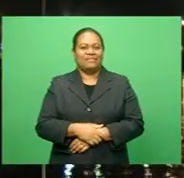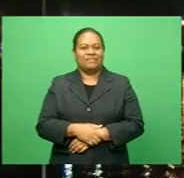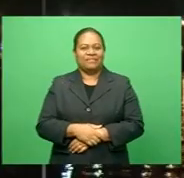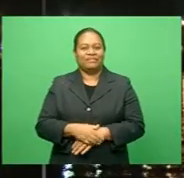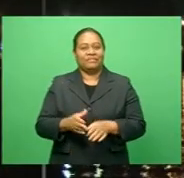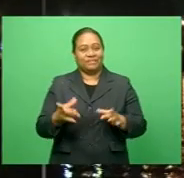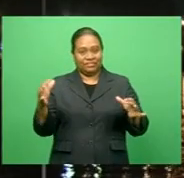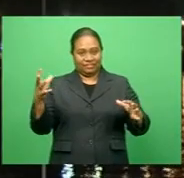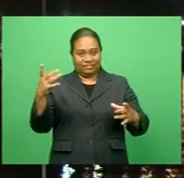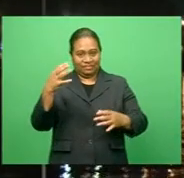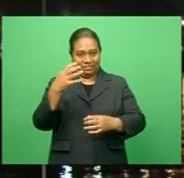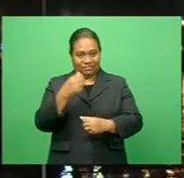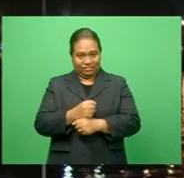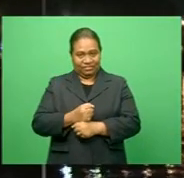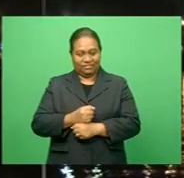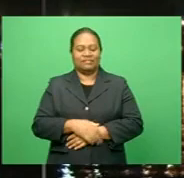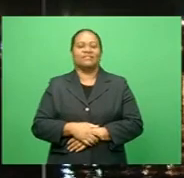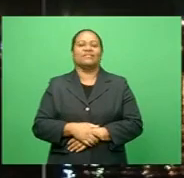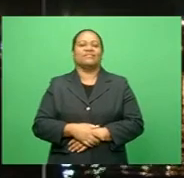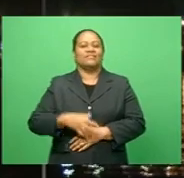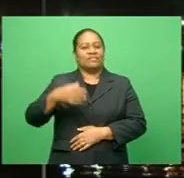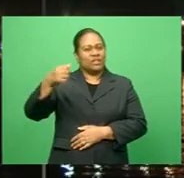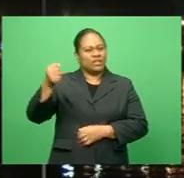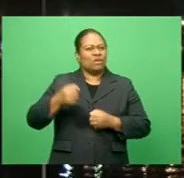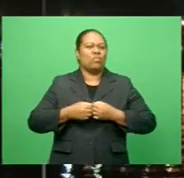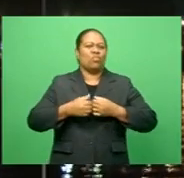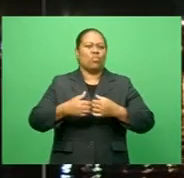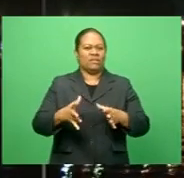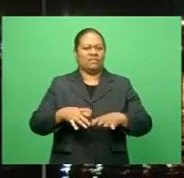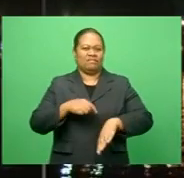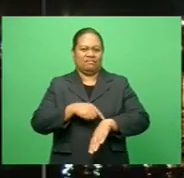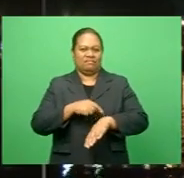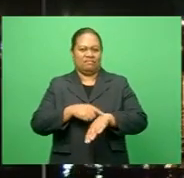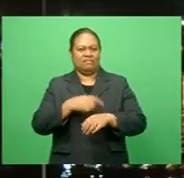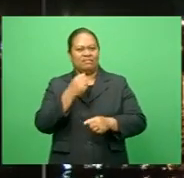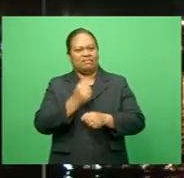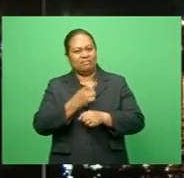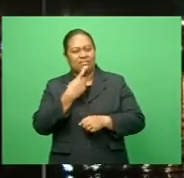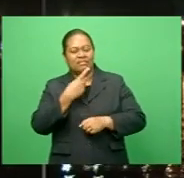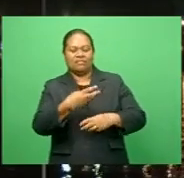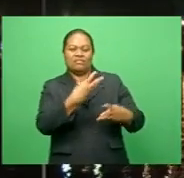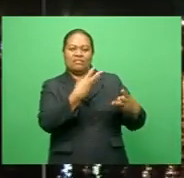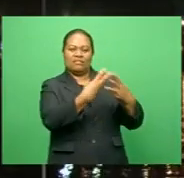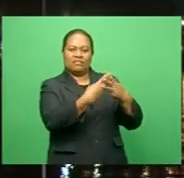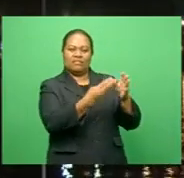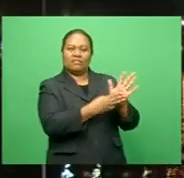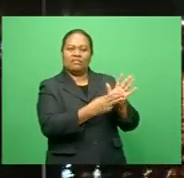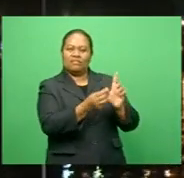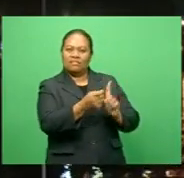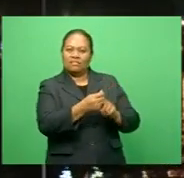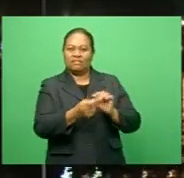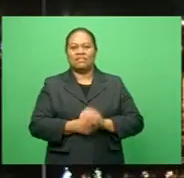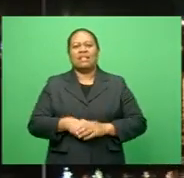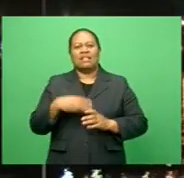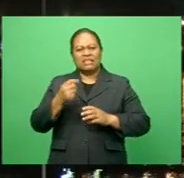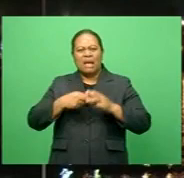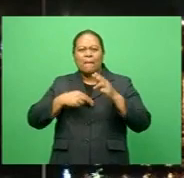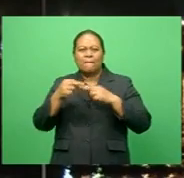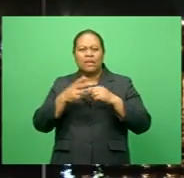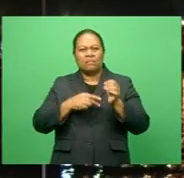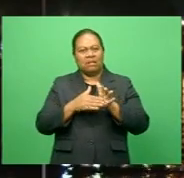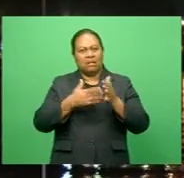And recapping the main stories for tonight, stop wasting time, Rambuka tells fellow SEDELP MP. State of some buildings, a